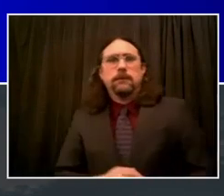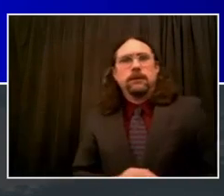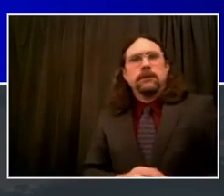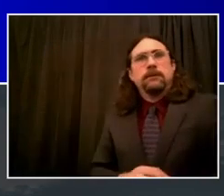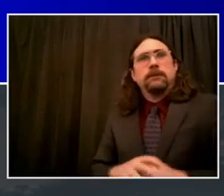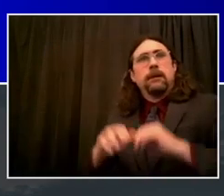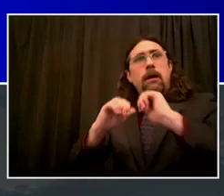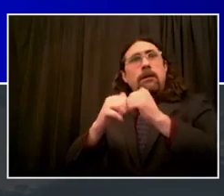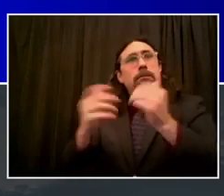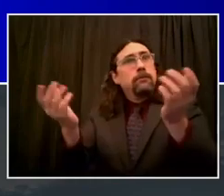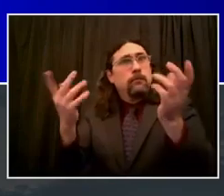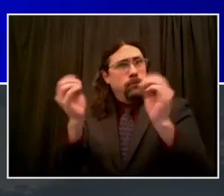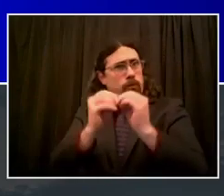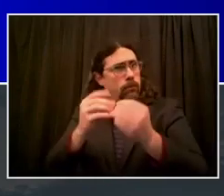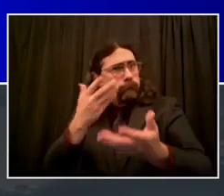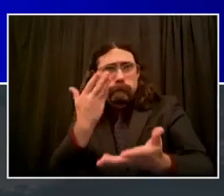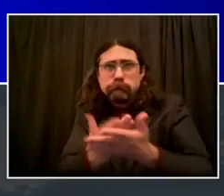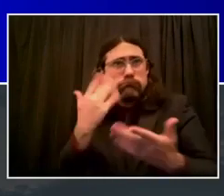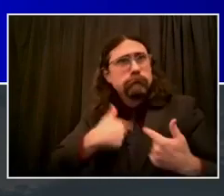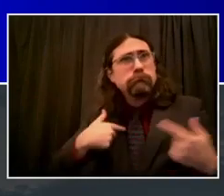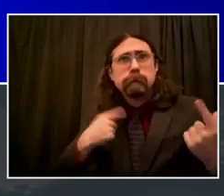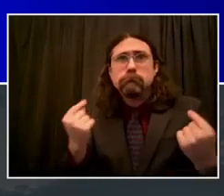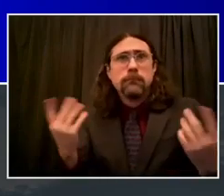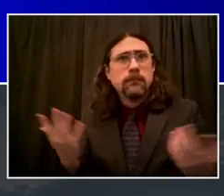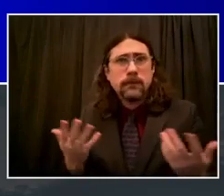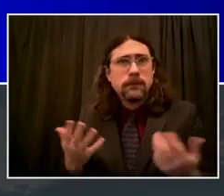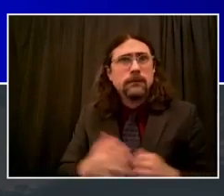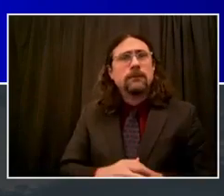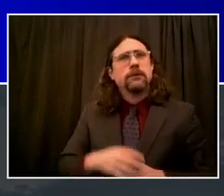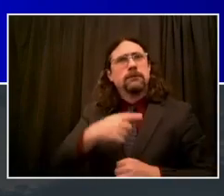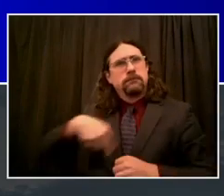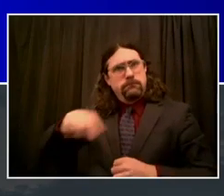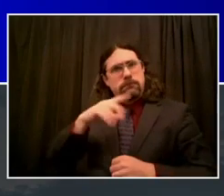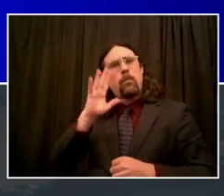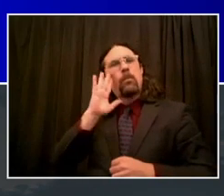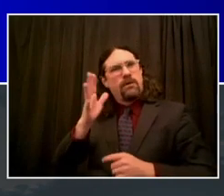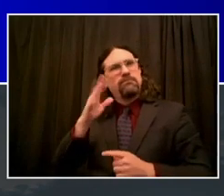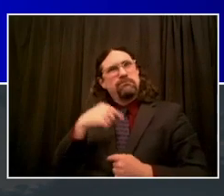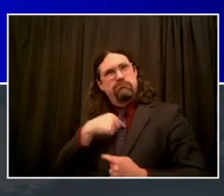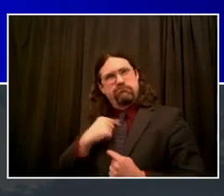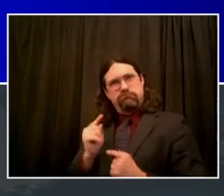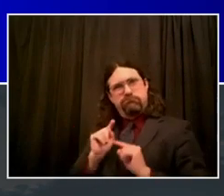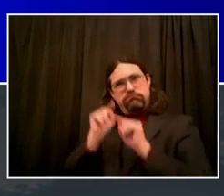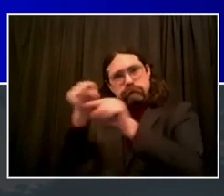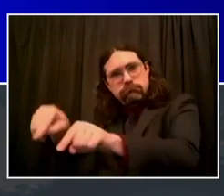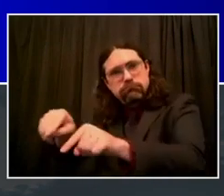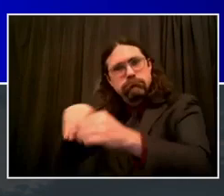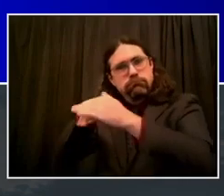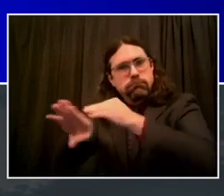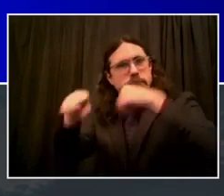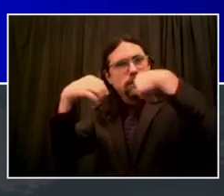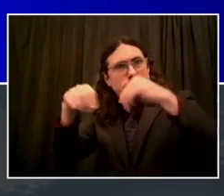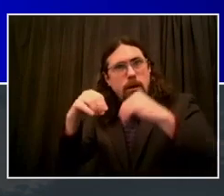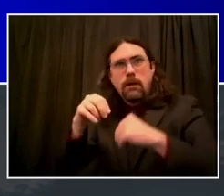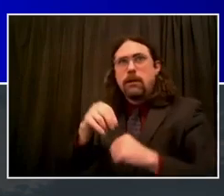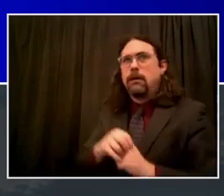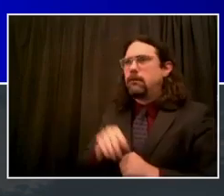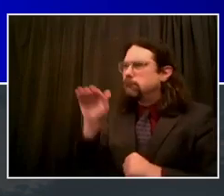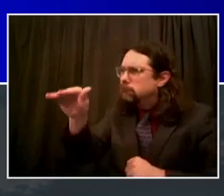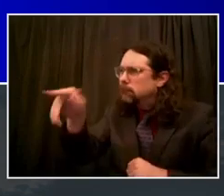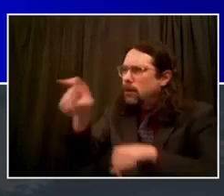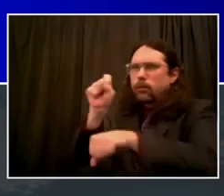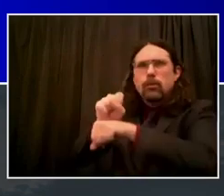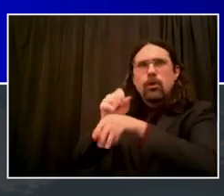want to make sure that we're working with unions, we're working with worker centers, immigrant rights organizations, all of the folks who are